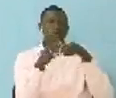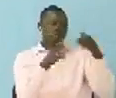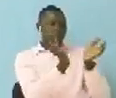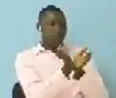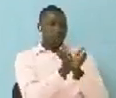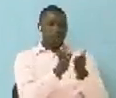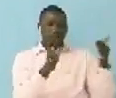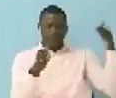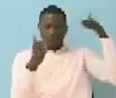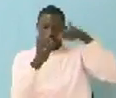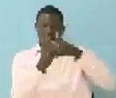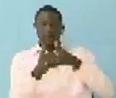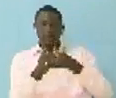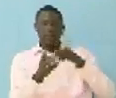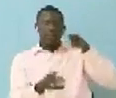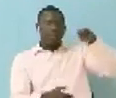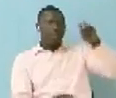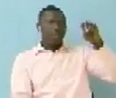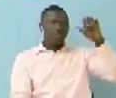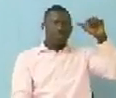the investigative work.